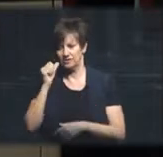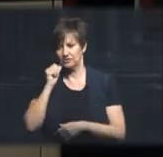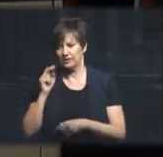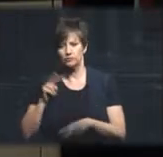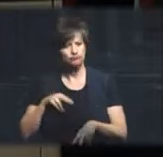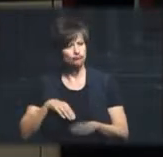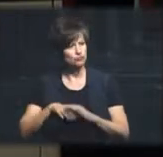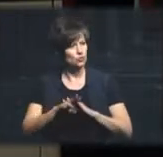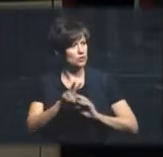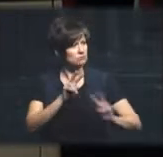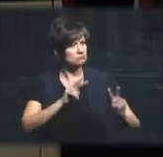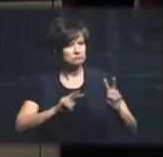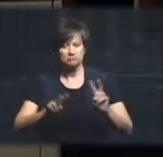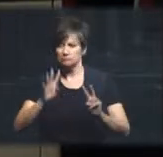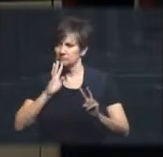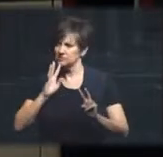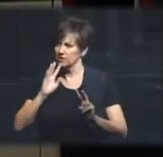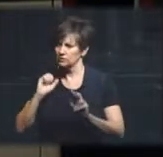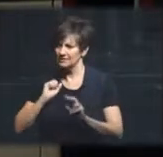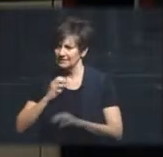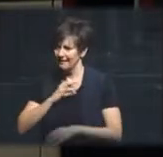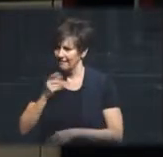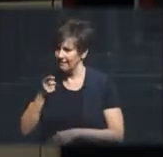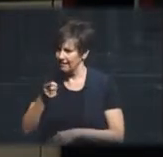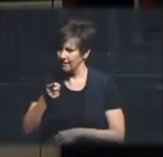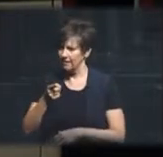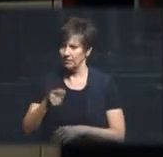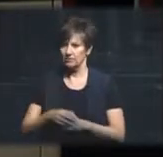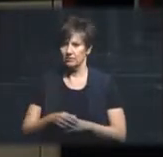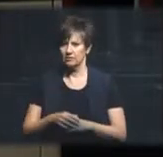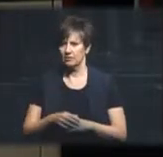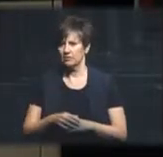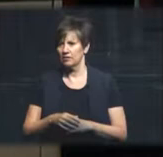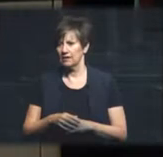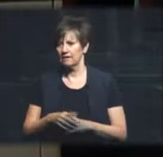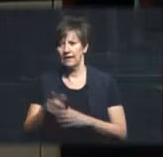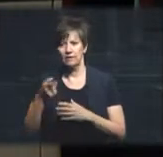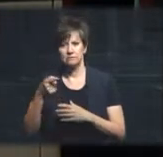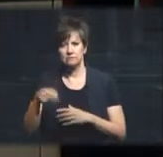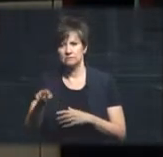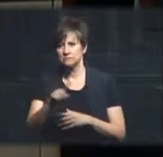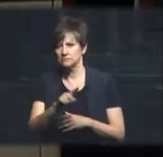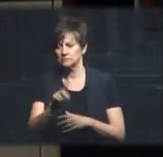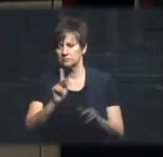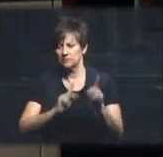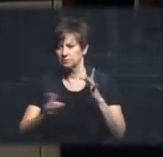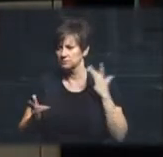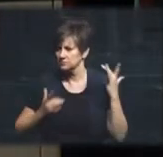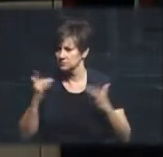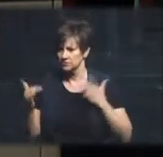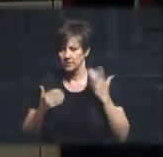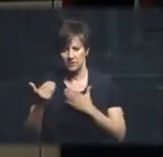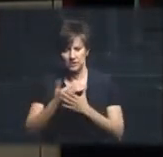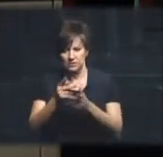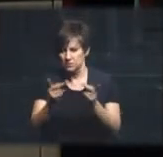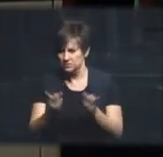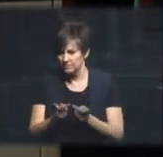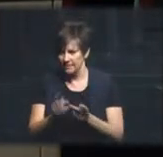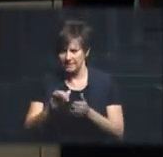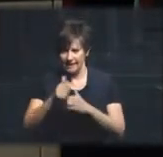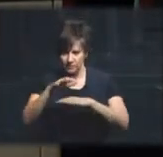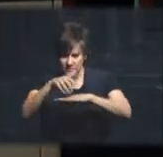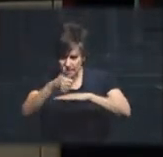some of the staff in the Learning Commons. They are abuzz with excitement about this new space and how it's